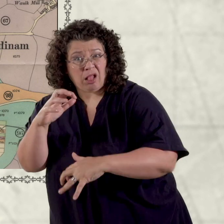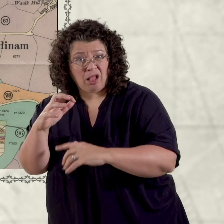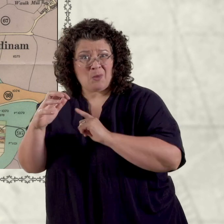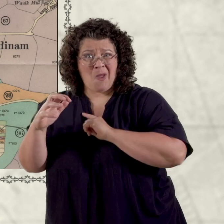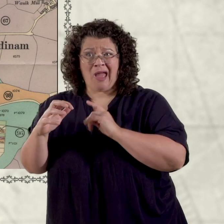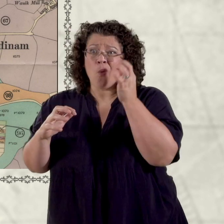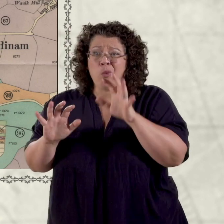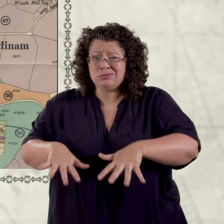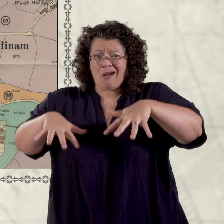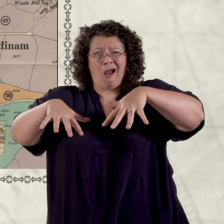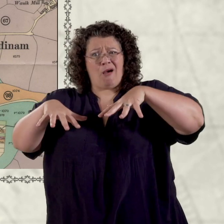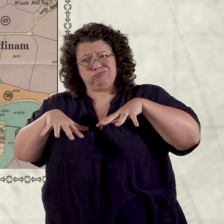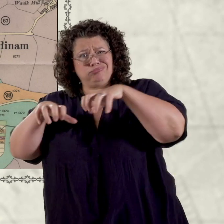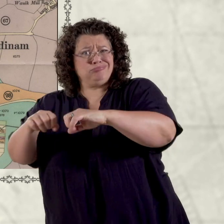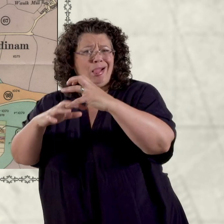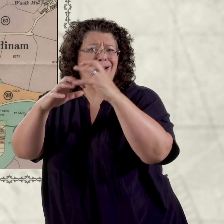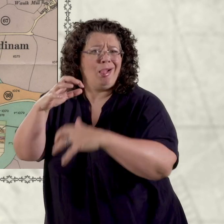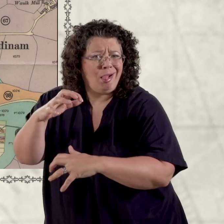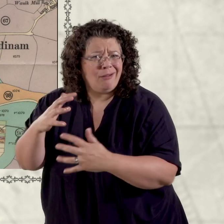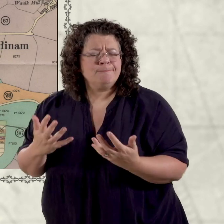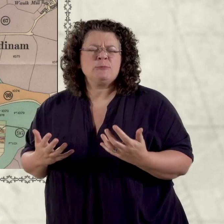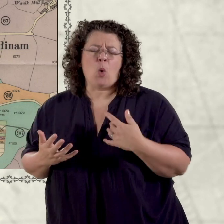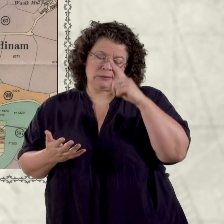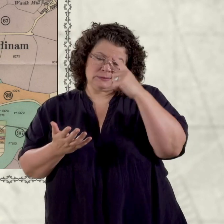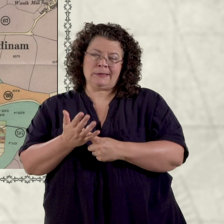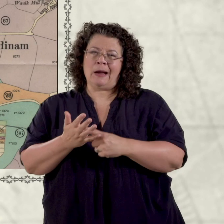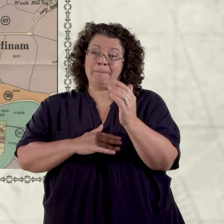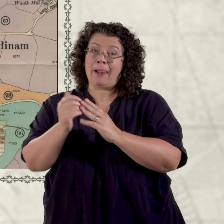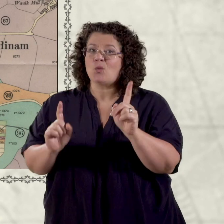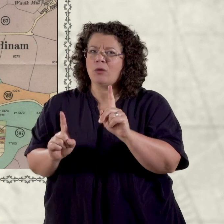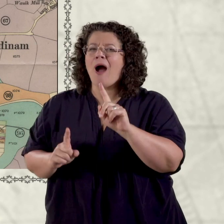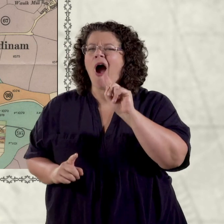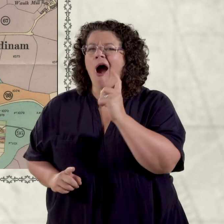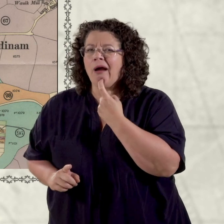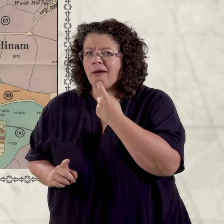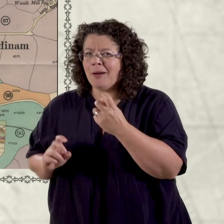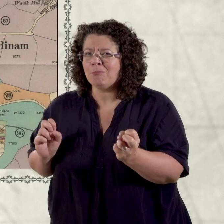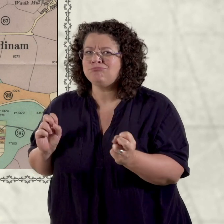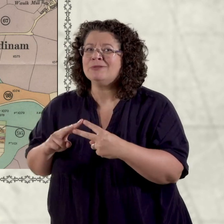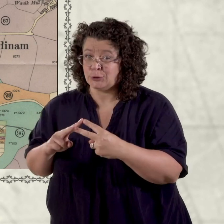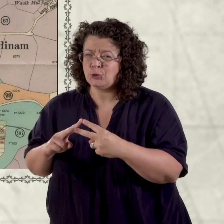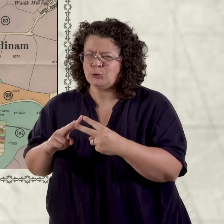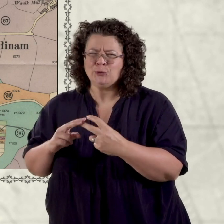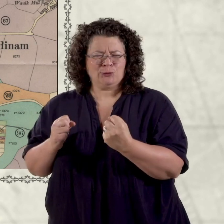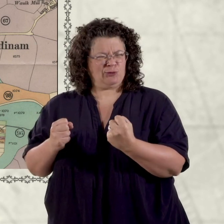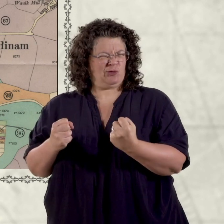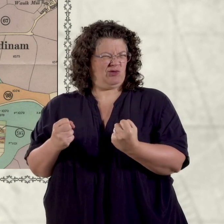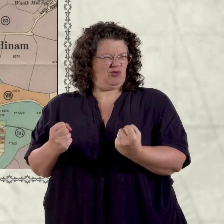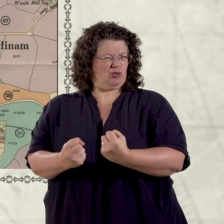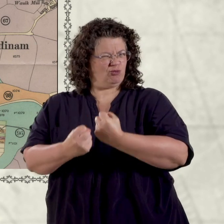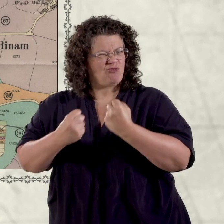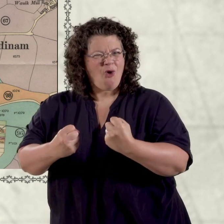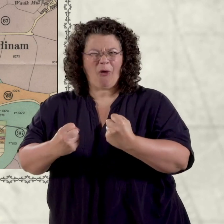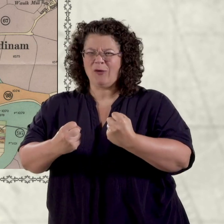of the water. So I decided to build an iron bridge, a nice, strong and durable